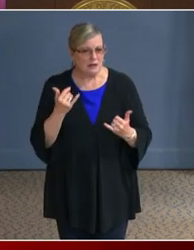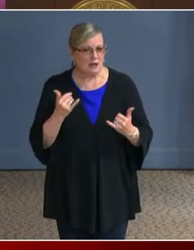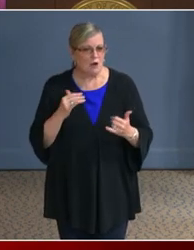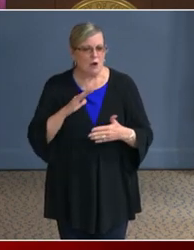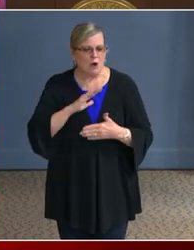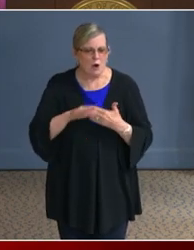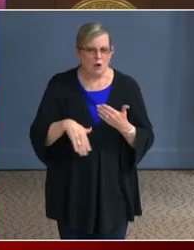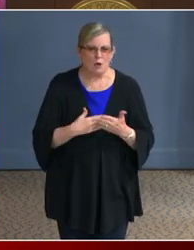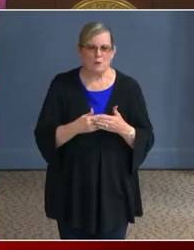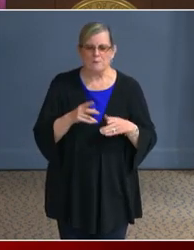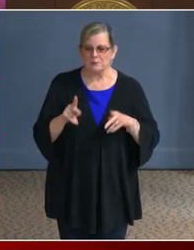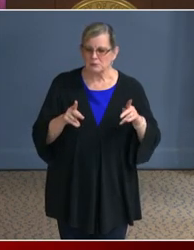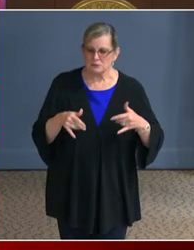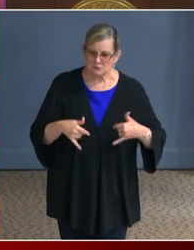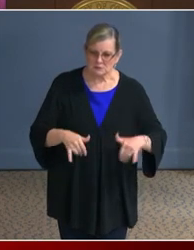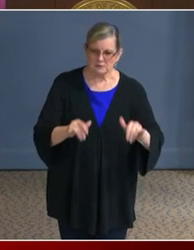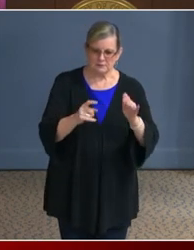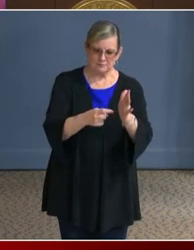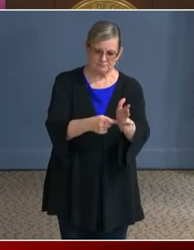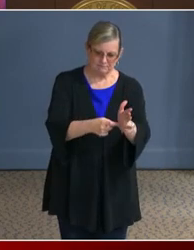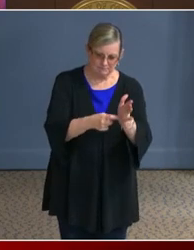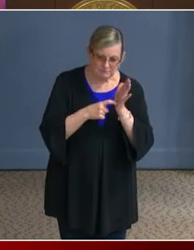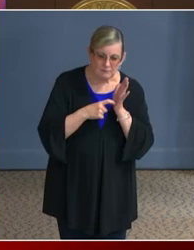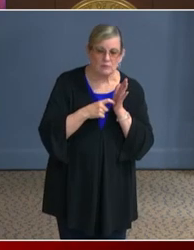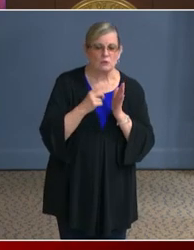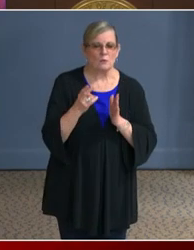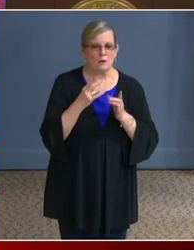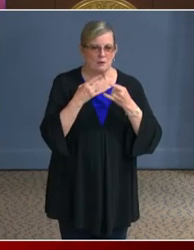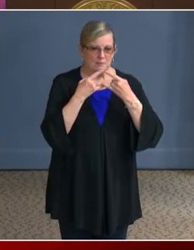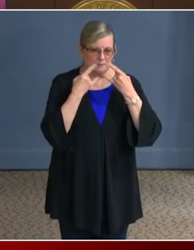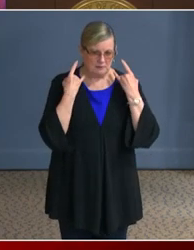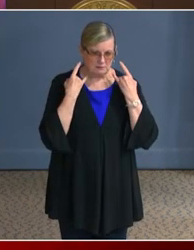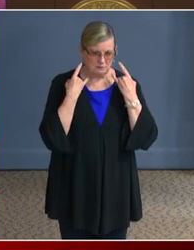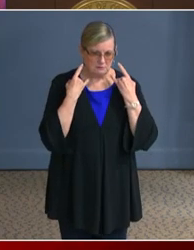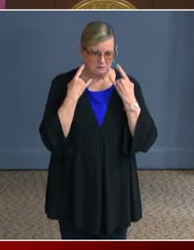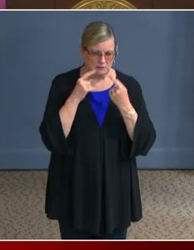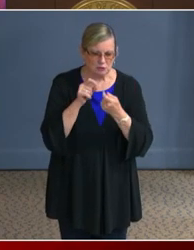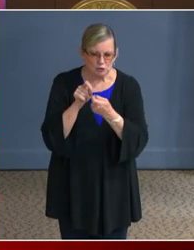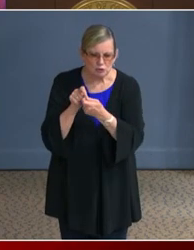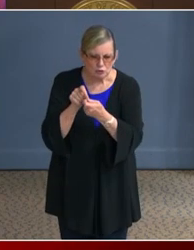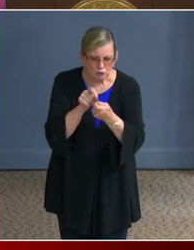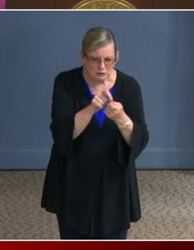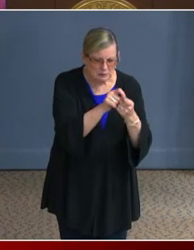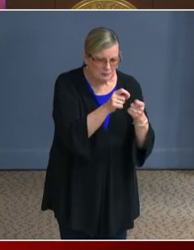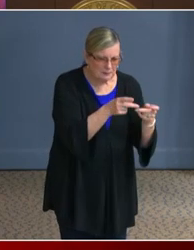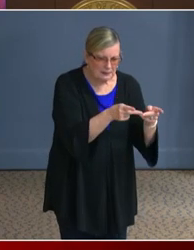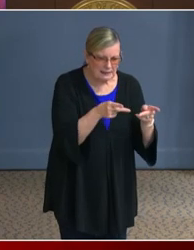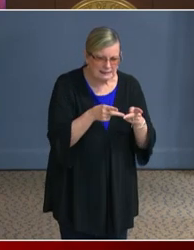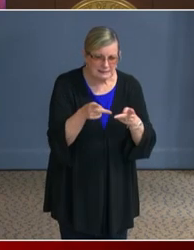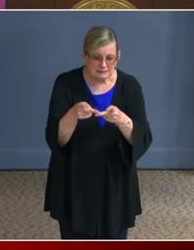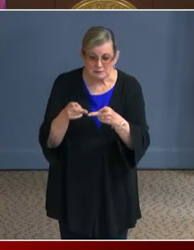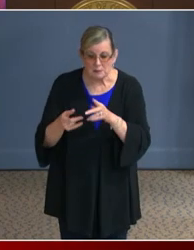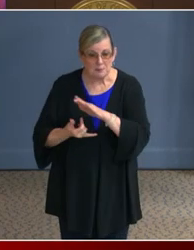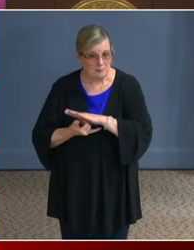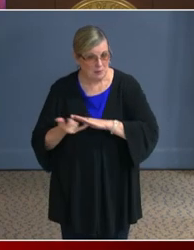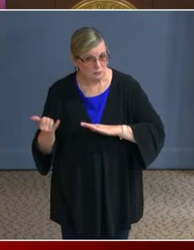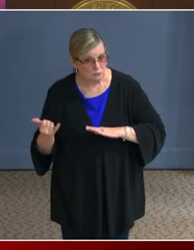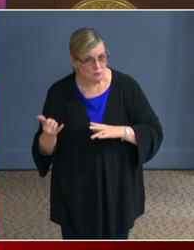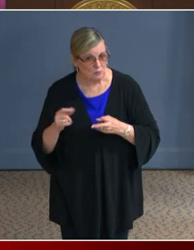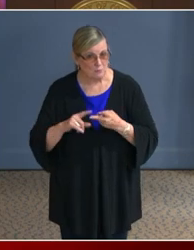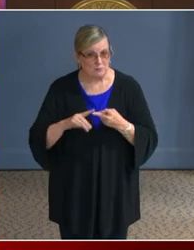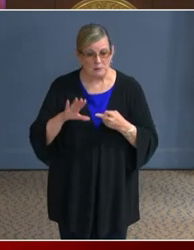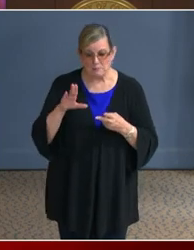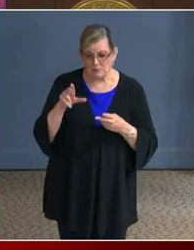still required to wear a mask in the following places: on the metro, on buses, and in